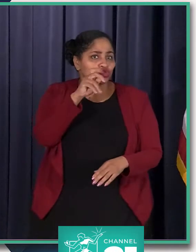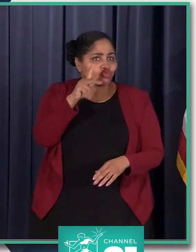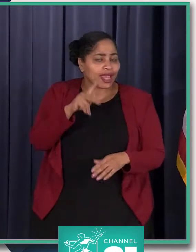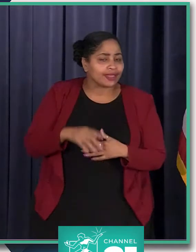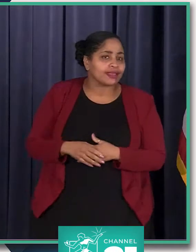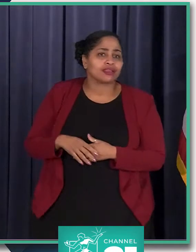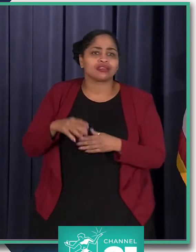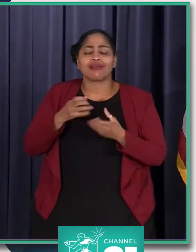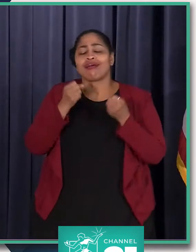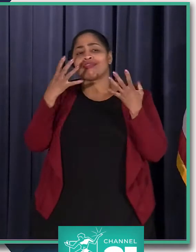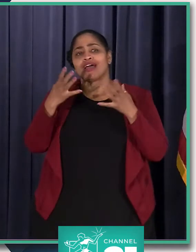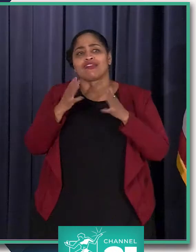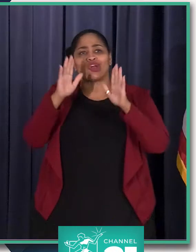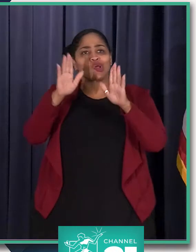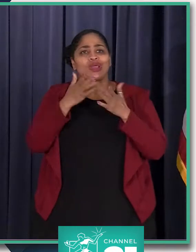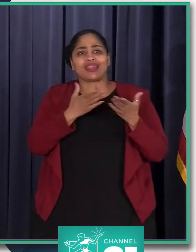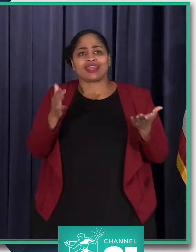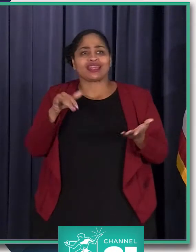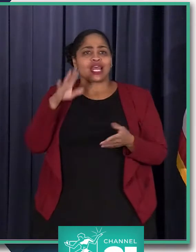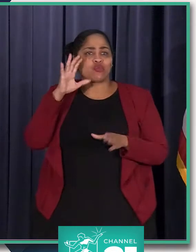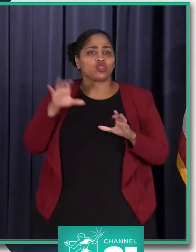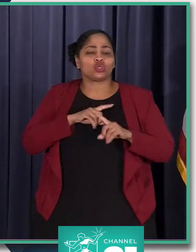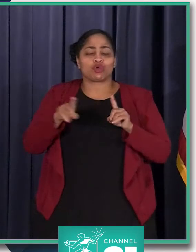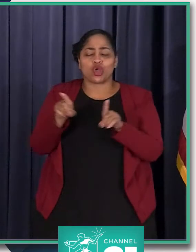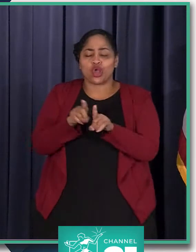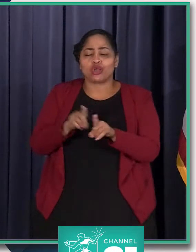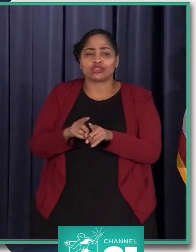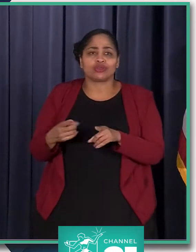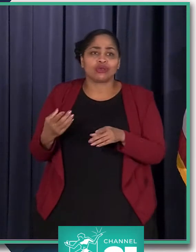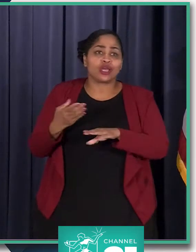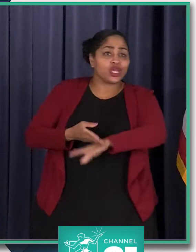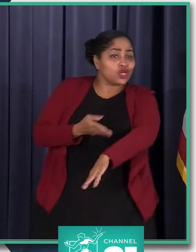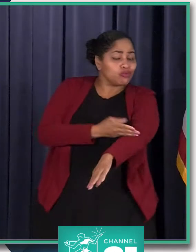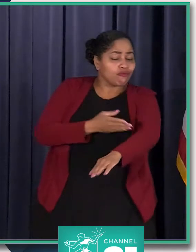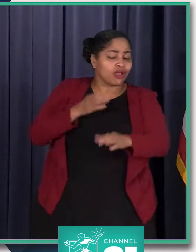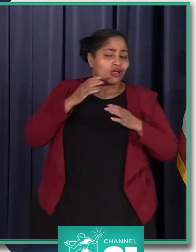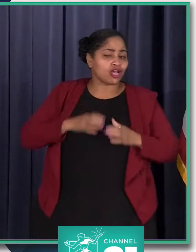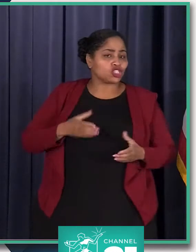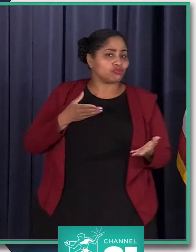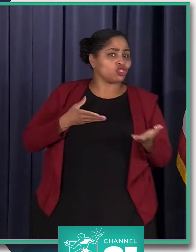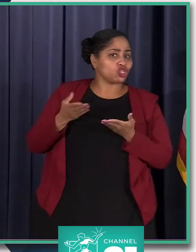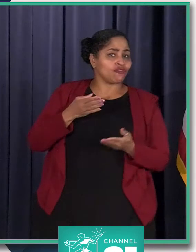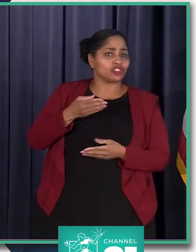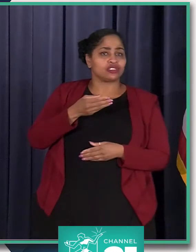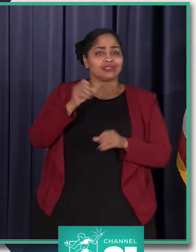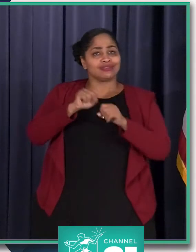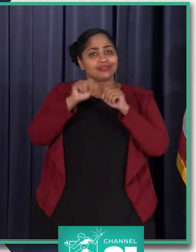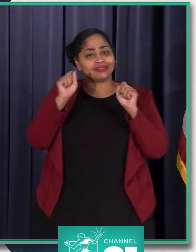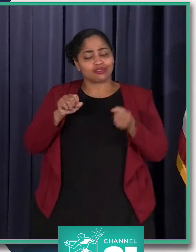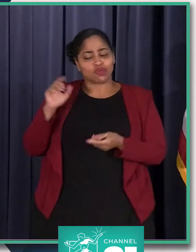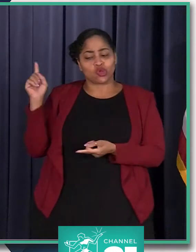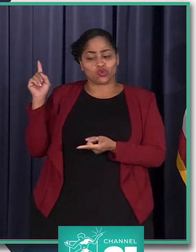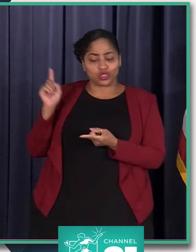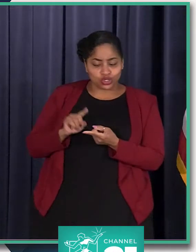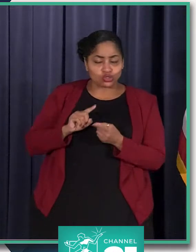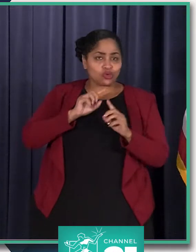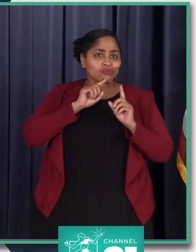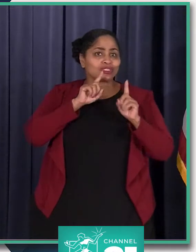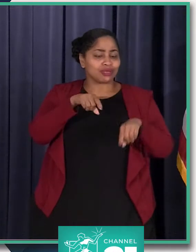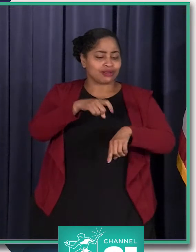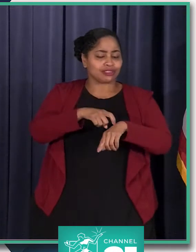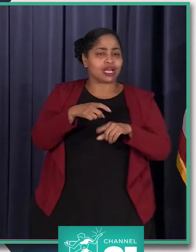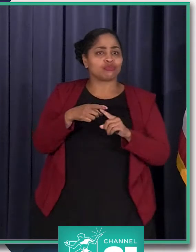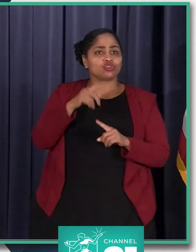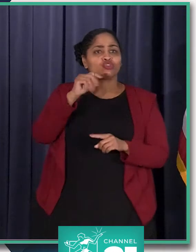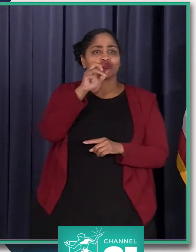great stuff that it'll do, but it'll also improve customer service system and reduce response times to